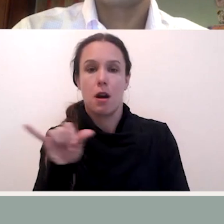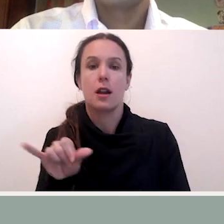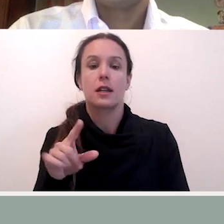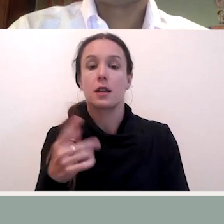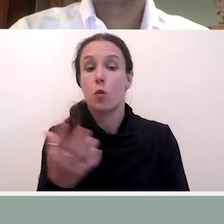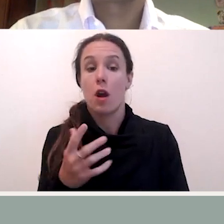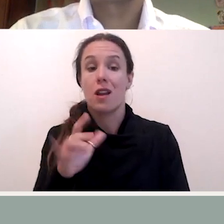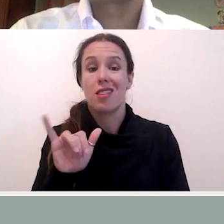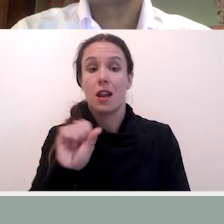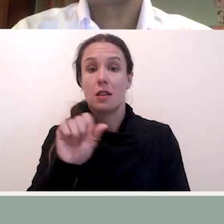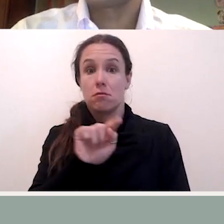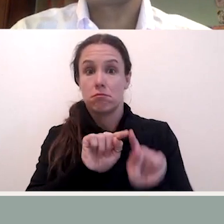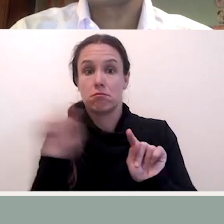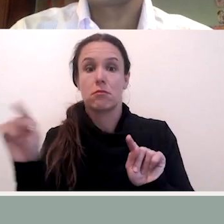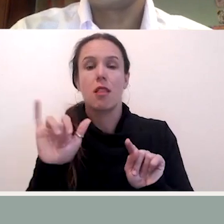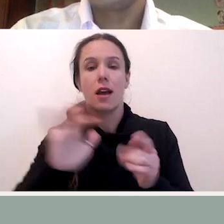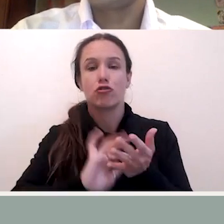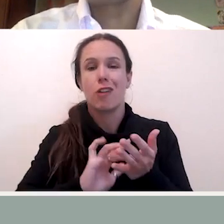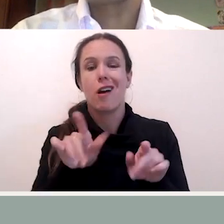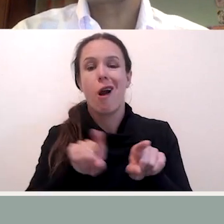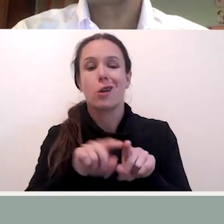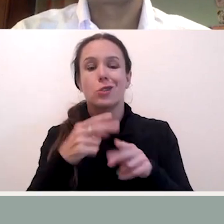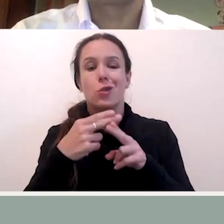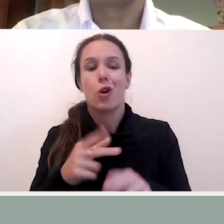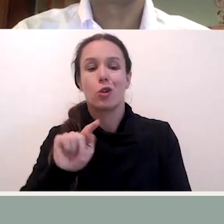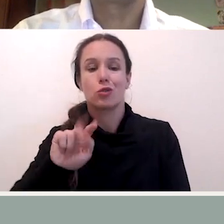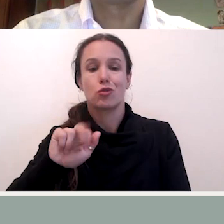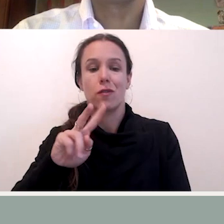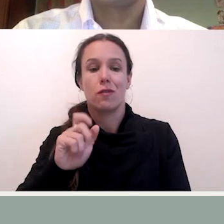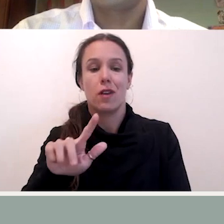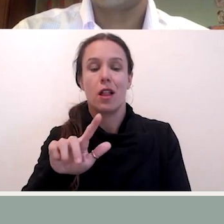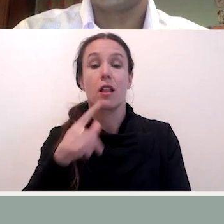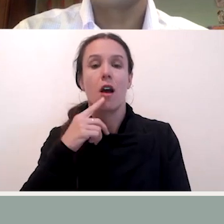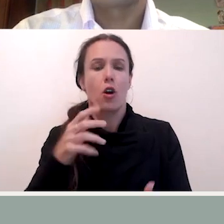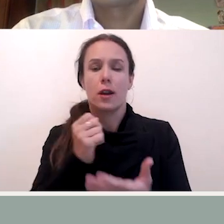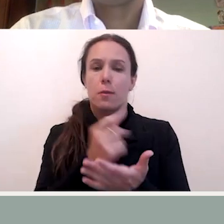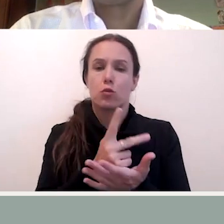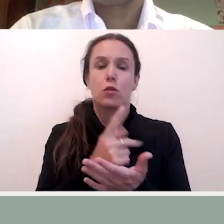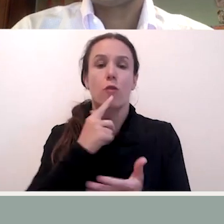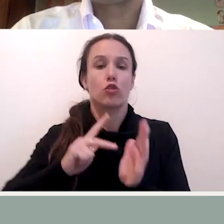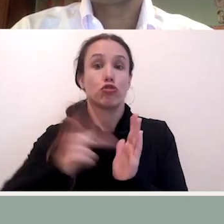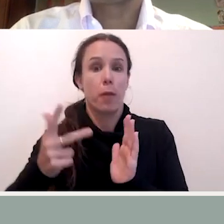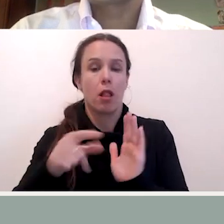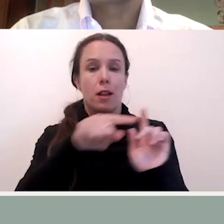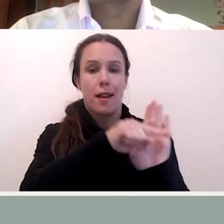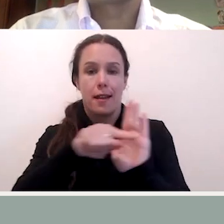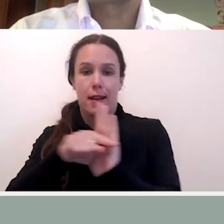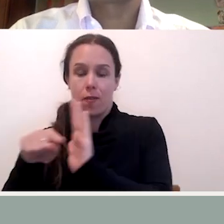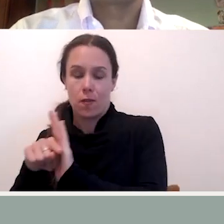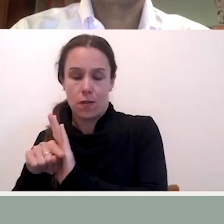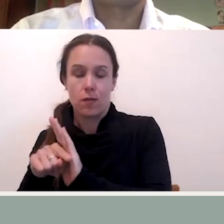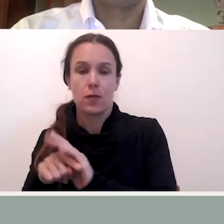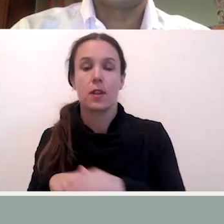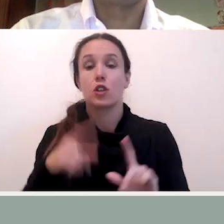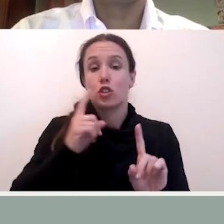sacituzumab. This drug is also called Trodelvy. It is already approved in the triple negative setting, and it targets a receptor